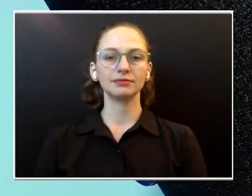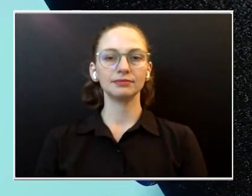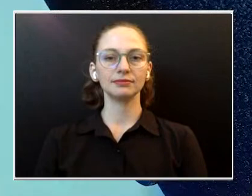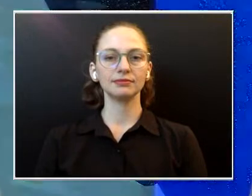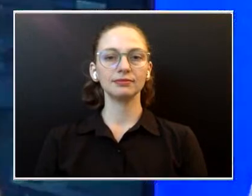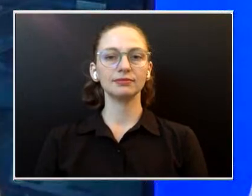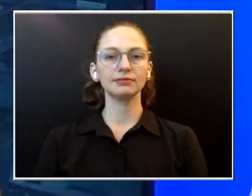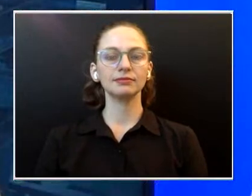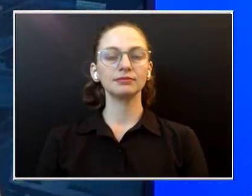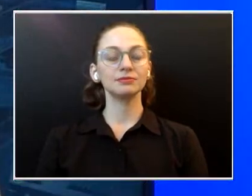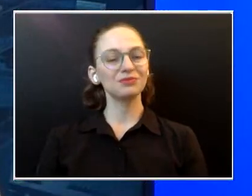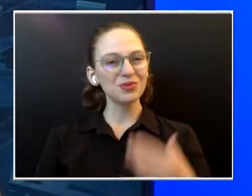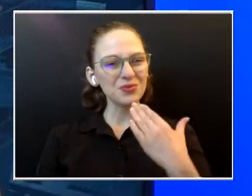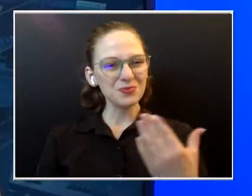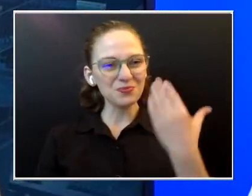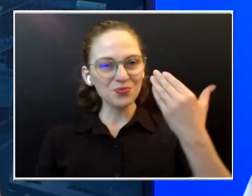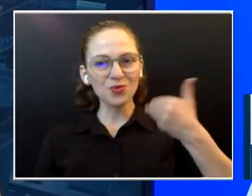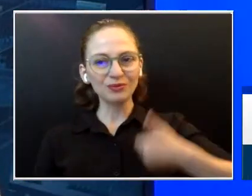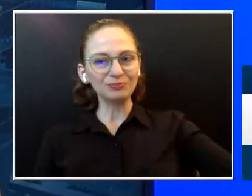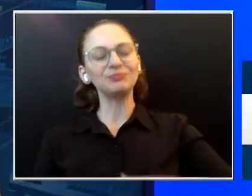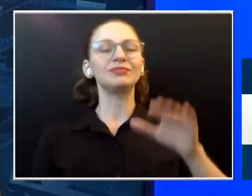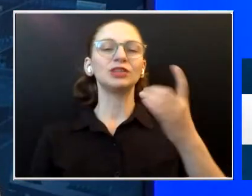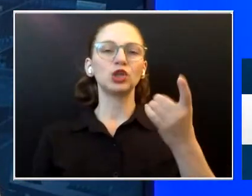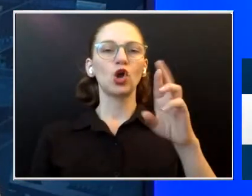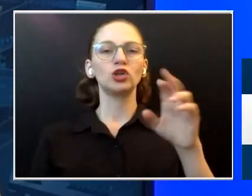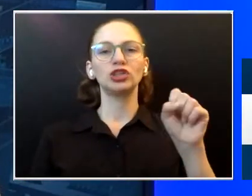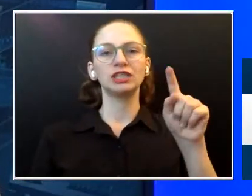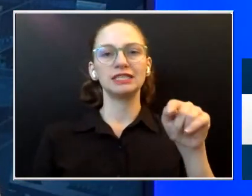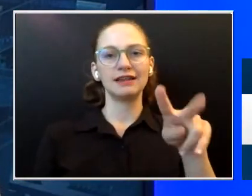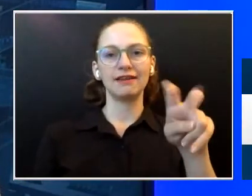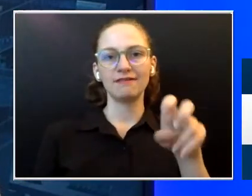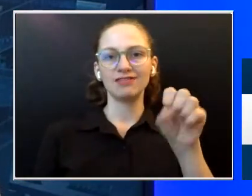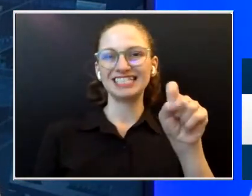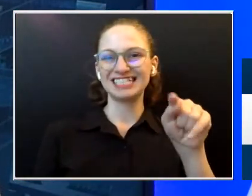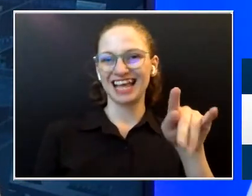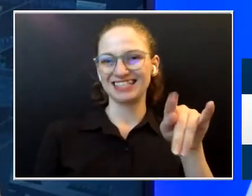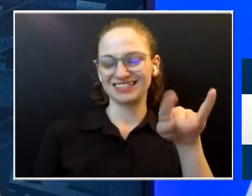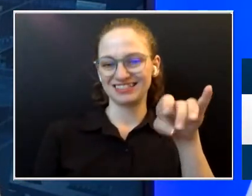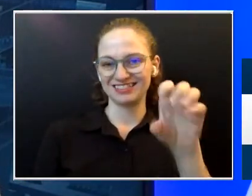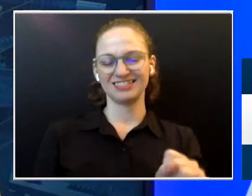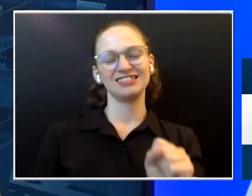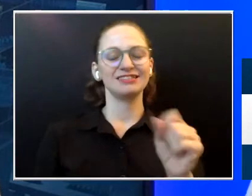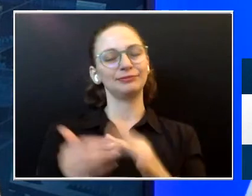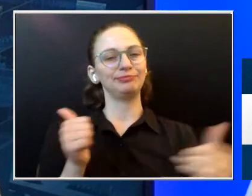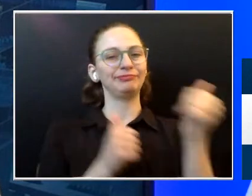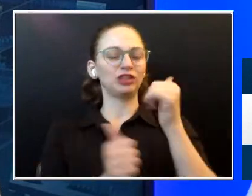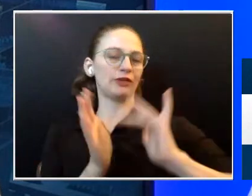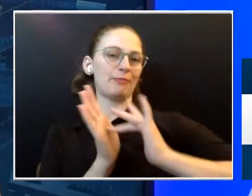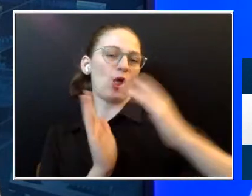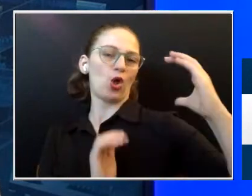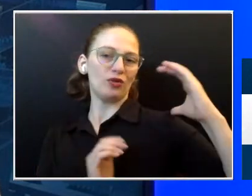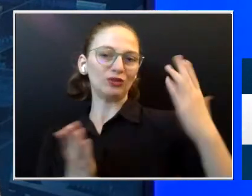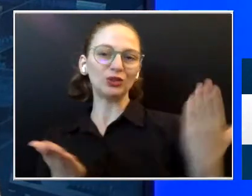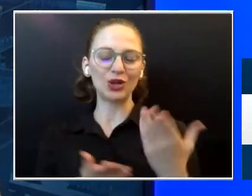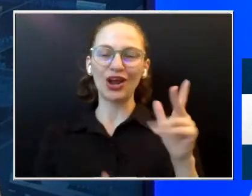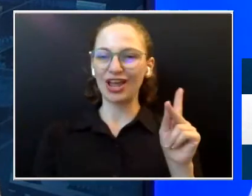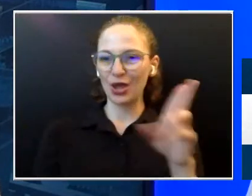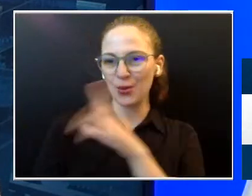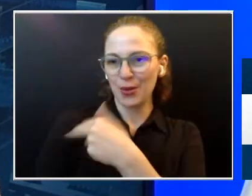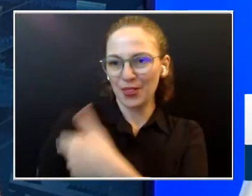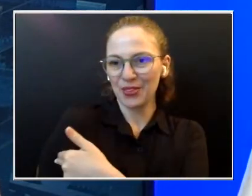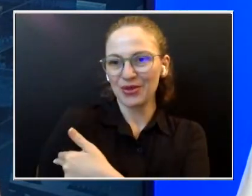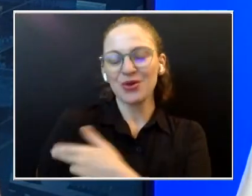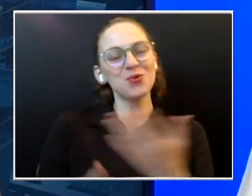Hey, good morning. I'm Dr. Steve Stites, Chief Medical Officer here at the University of Kansas Health System. Welcome back to Open Mics with Dr. Stites and our monthly